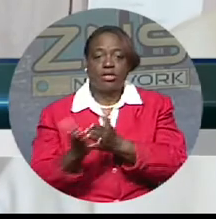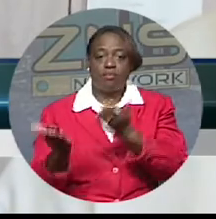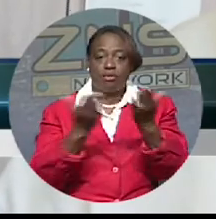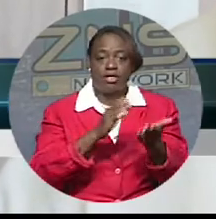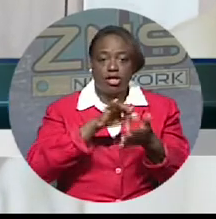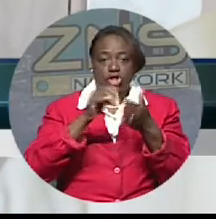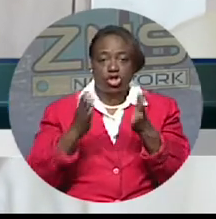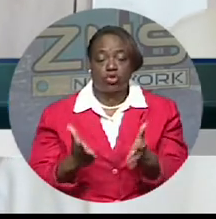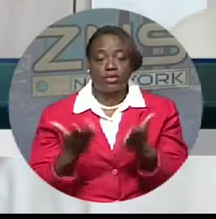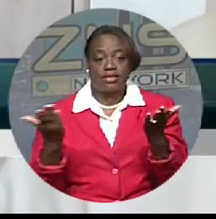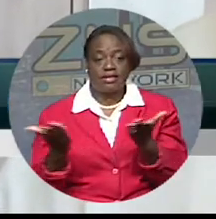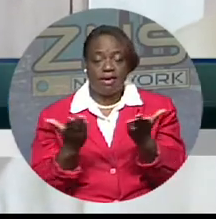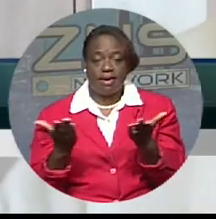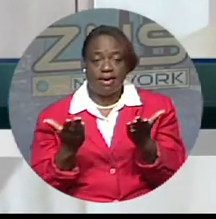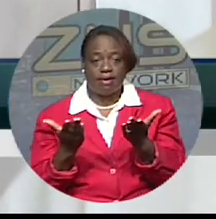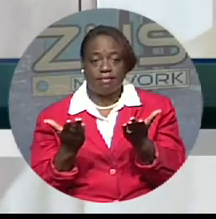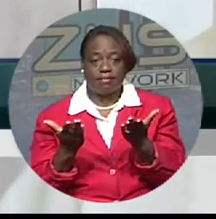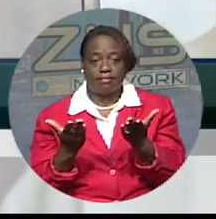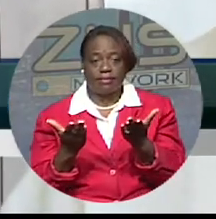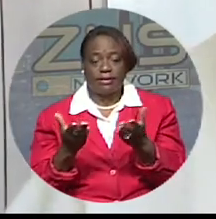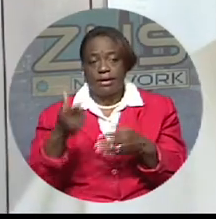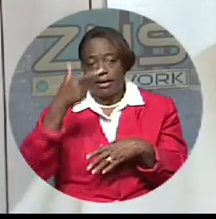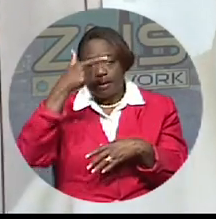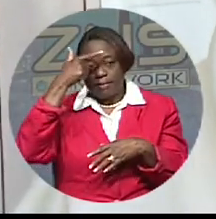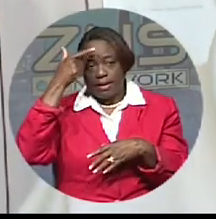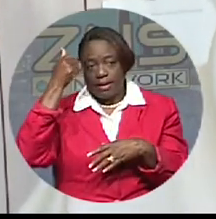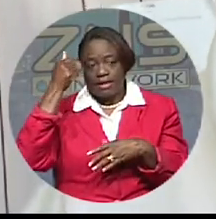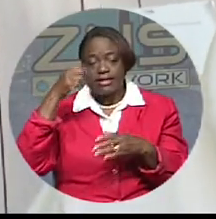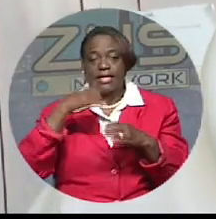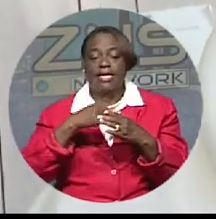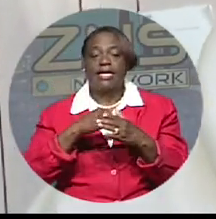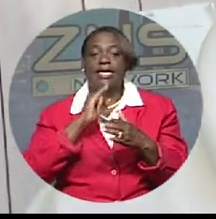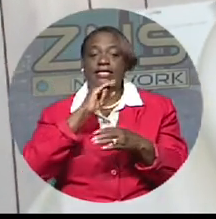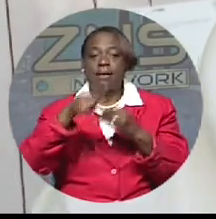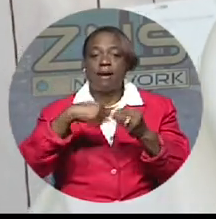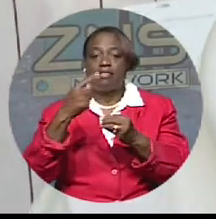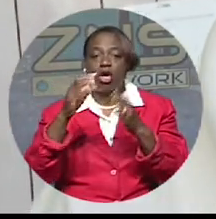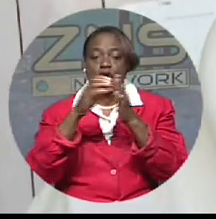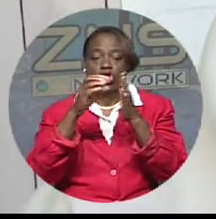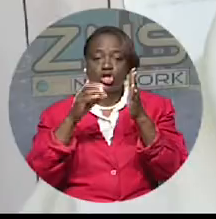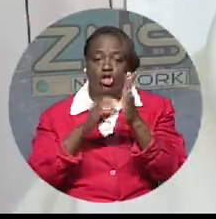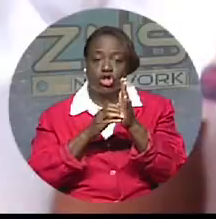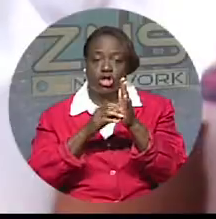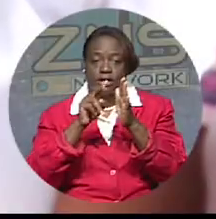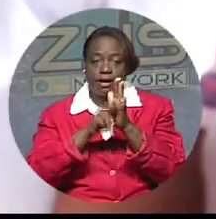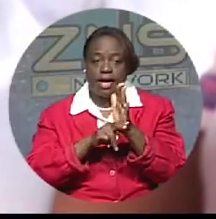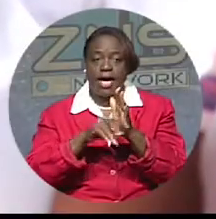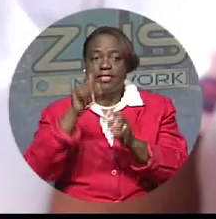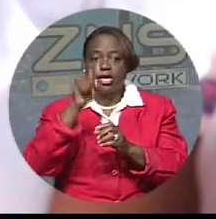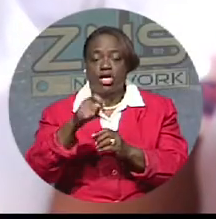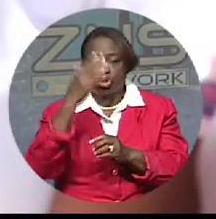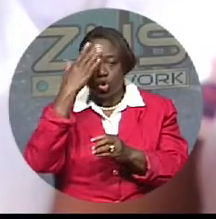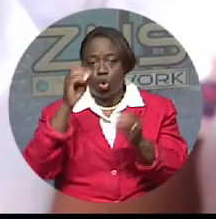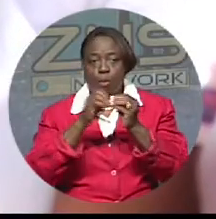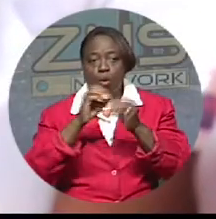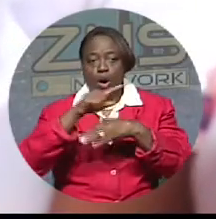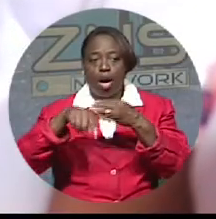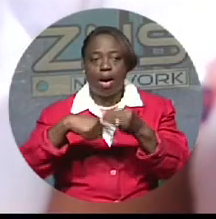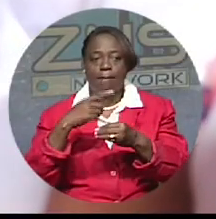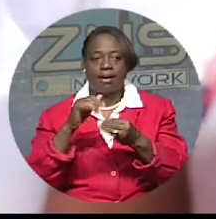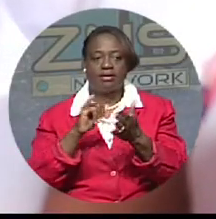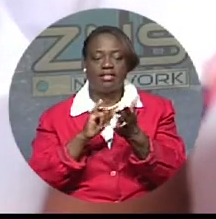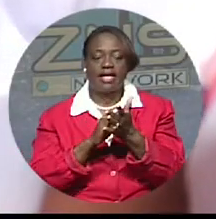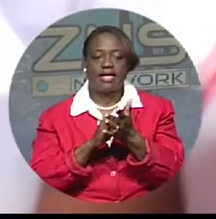social study curriculums deals with the Constitution, and they need to know more about that aspect. But all in